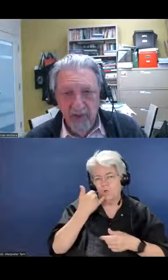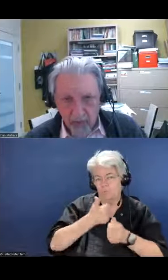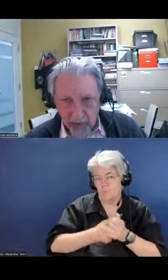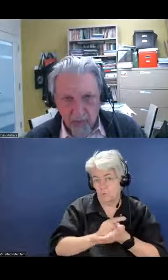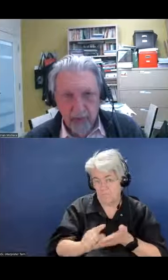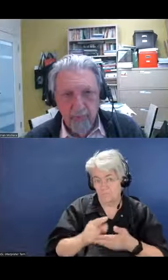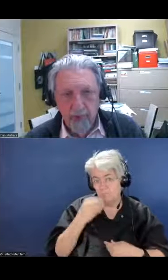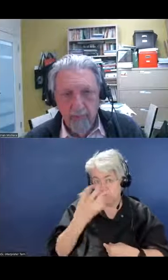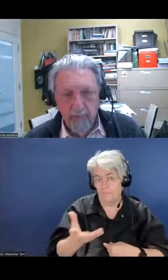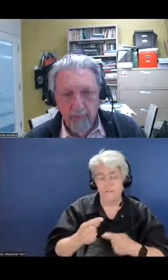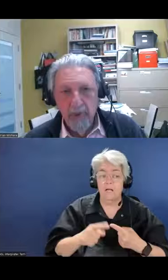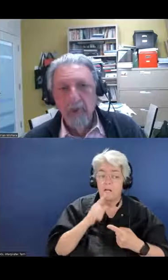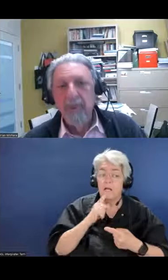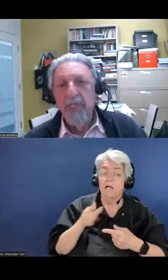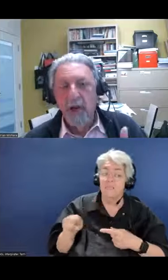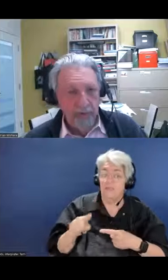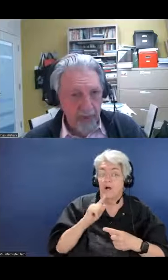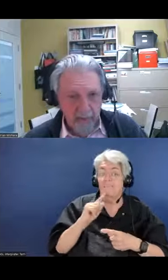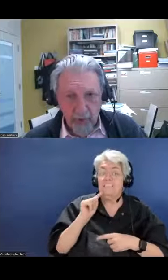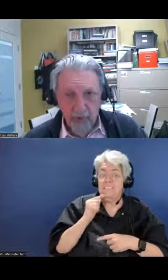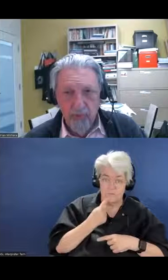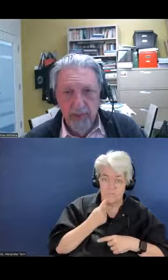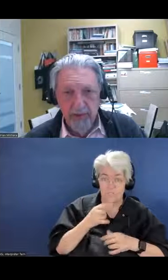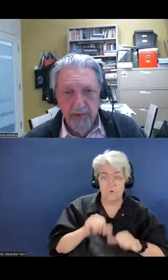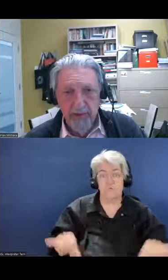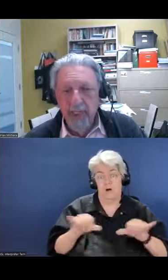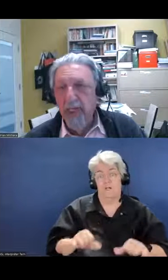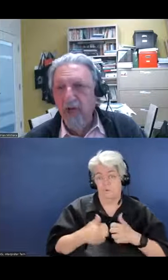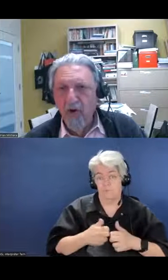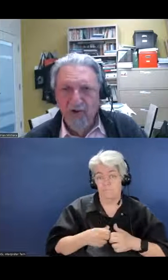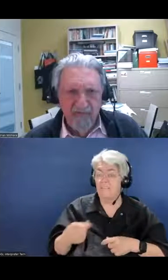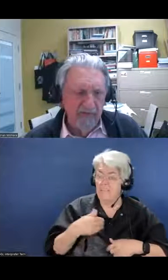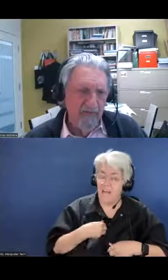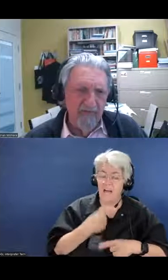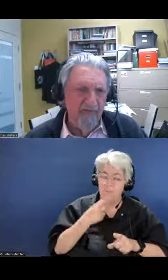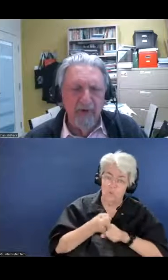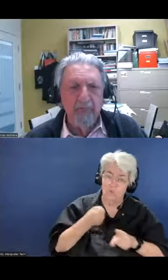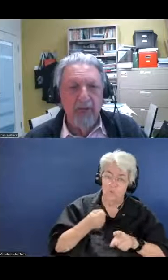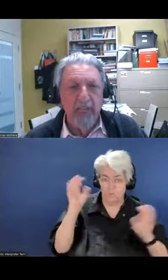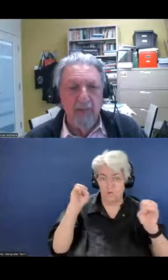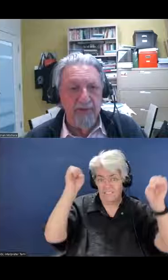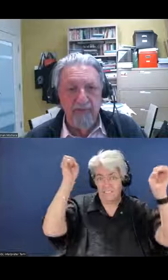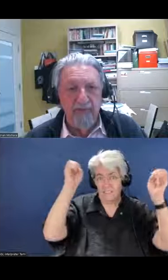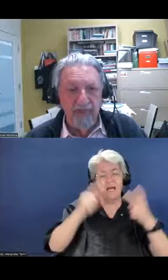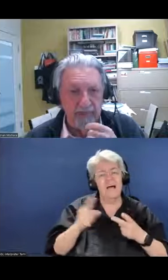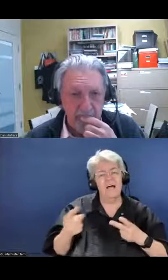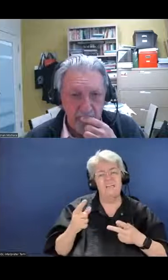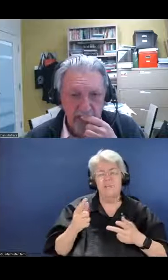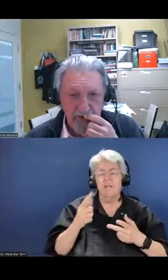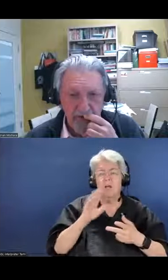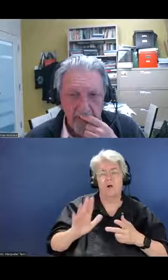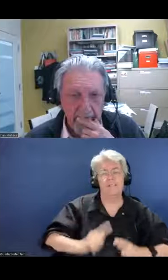have serious chronic problems. They also have acute crises, and they're often very precarious